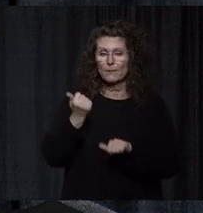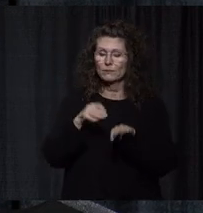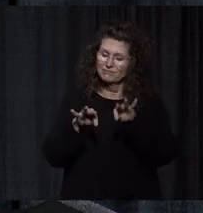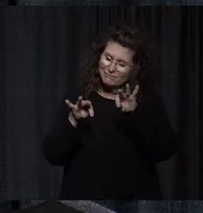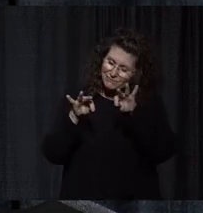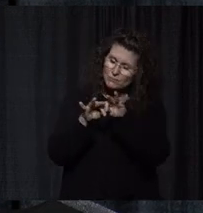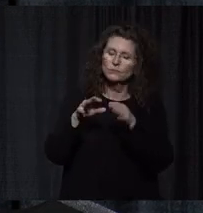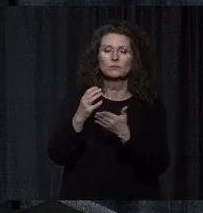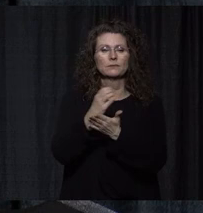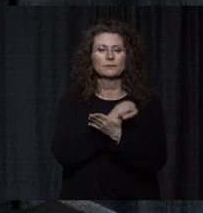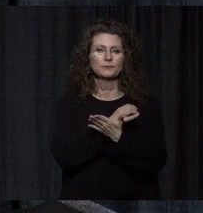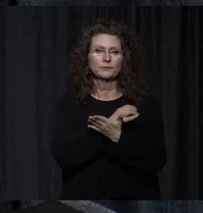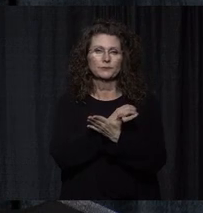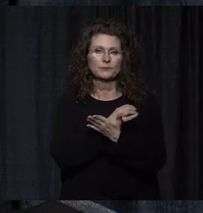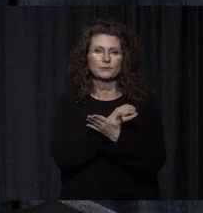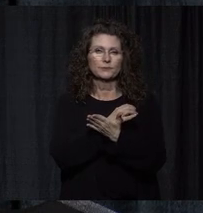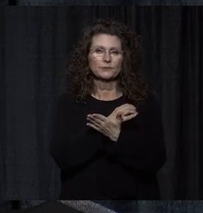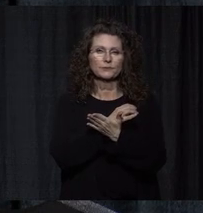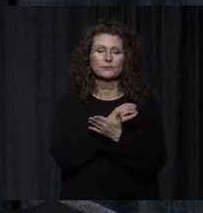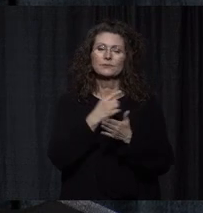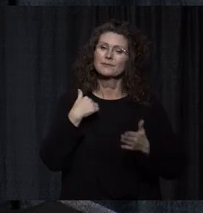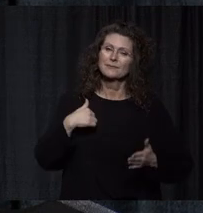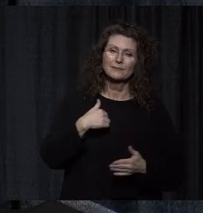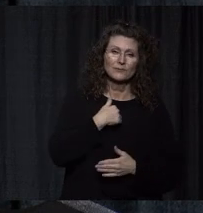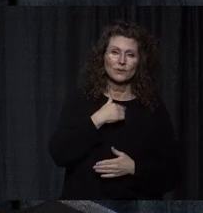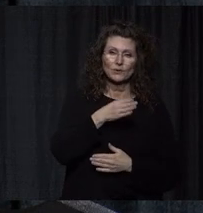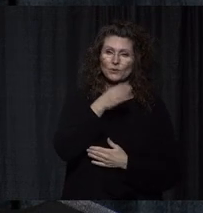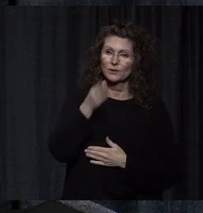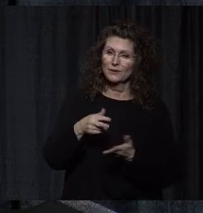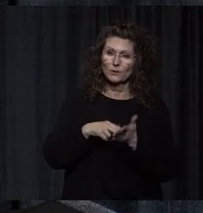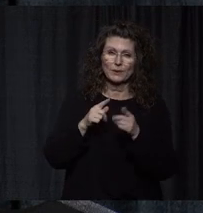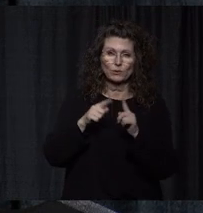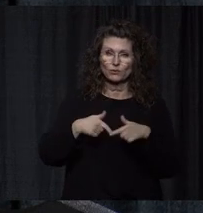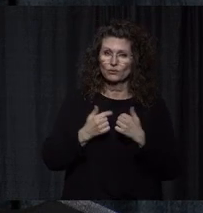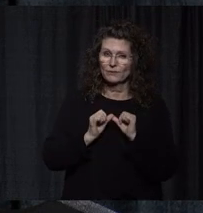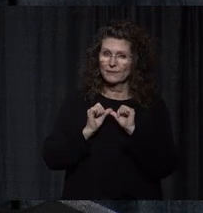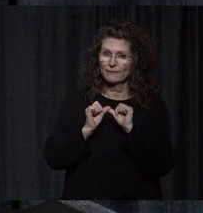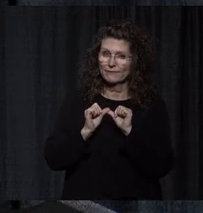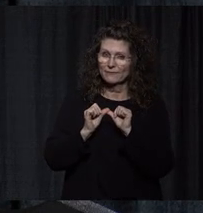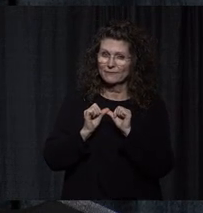lesson, that we were never meant to survive.